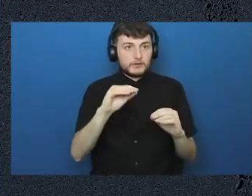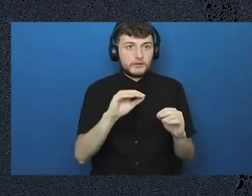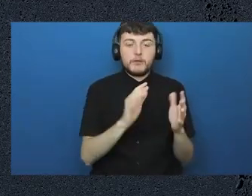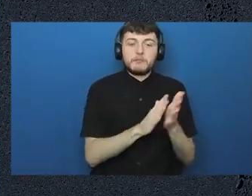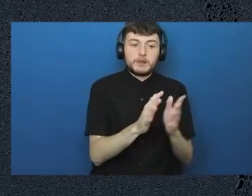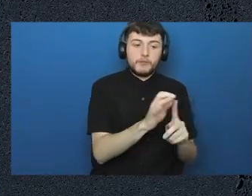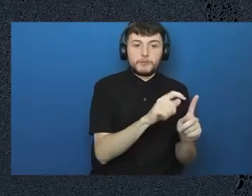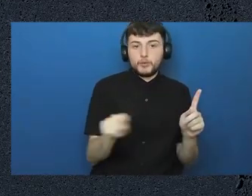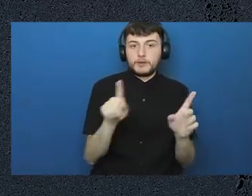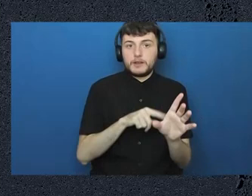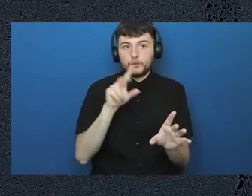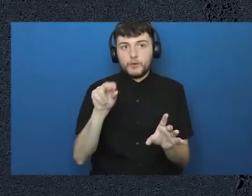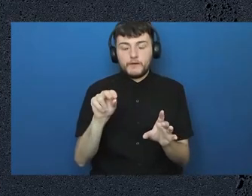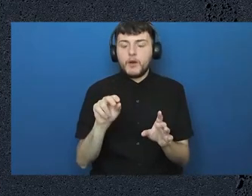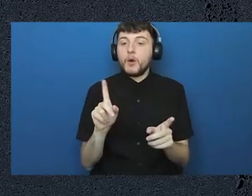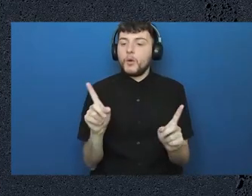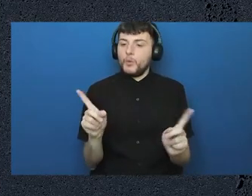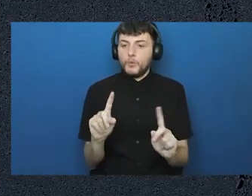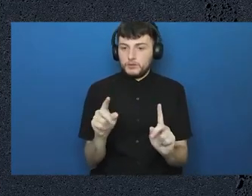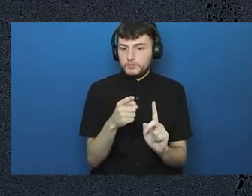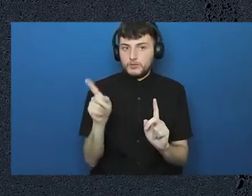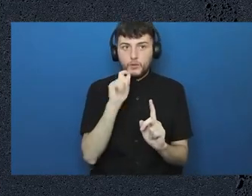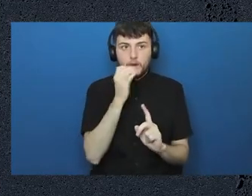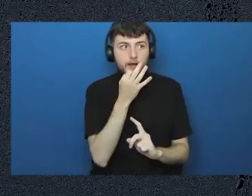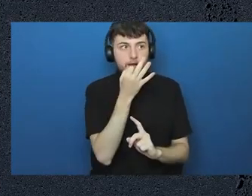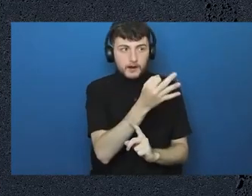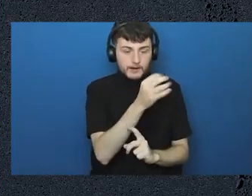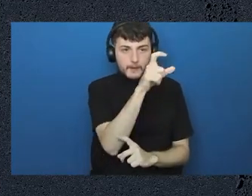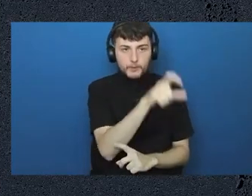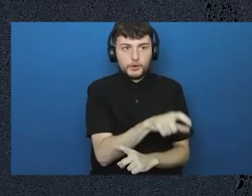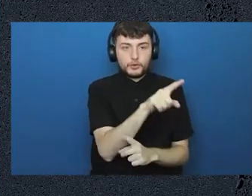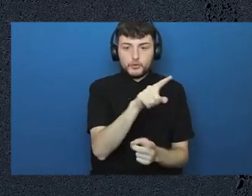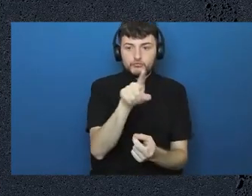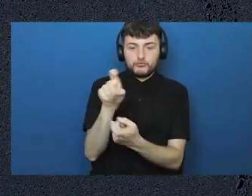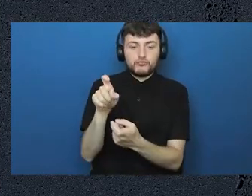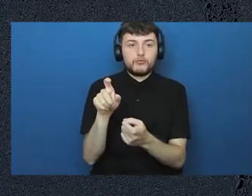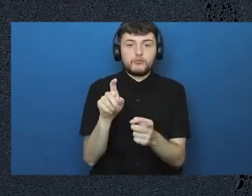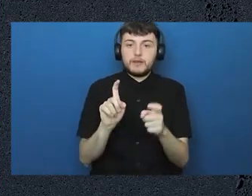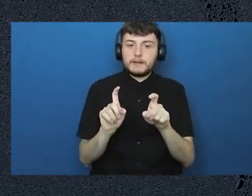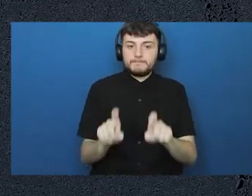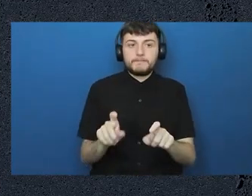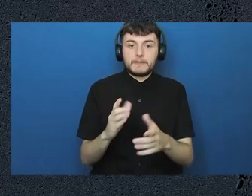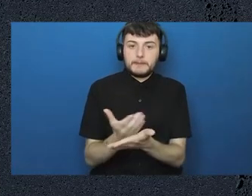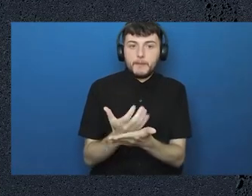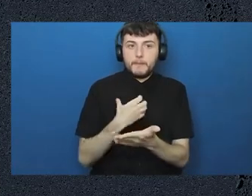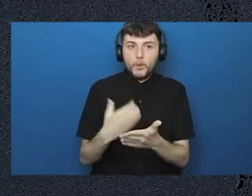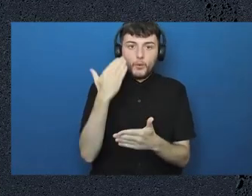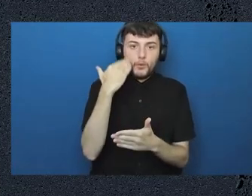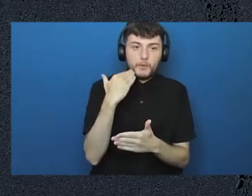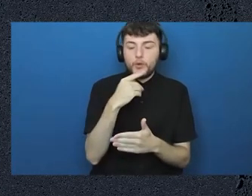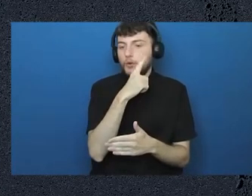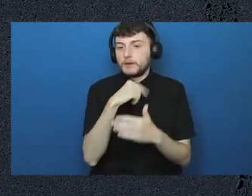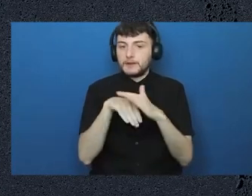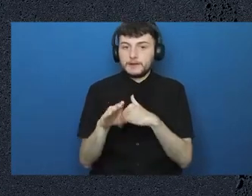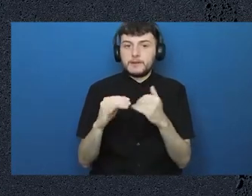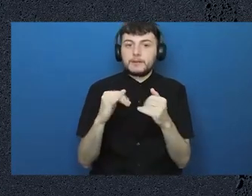ask that person to do to attract and retain more women and girls into STEM careers? Yeah, great.